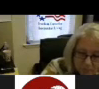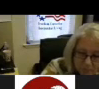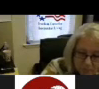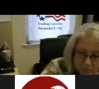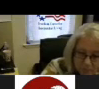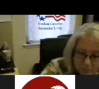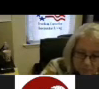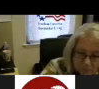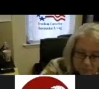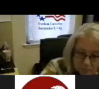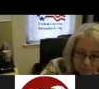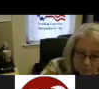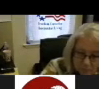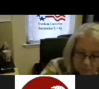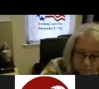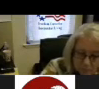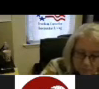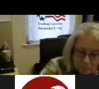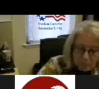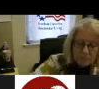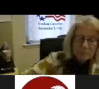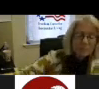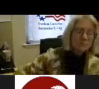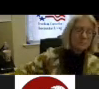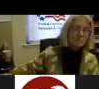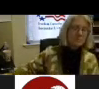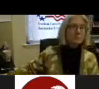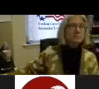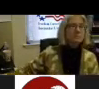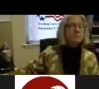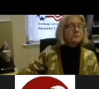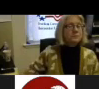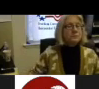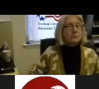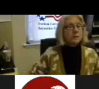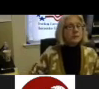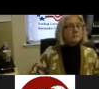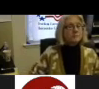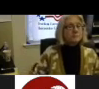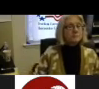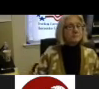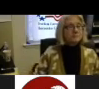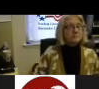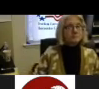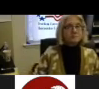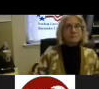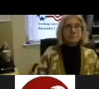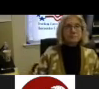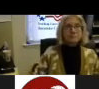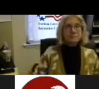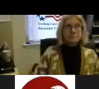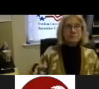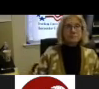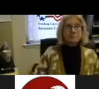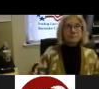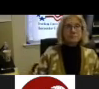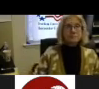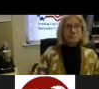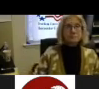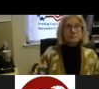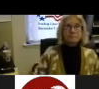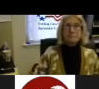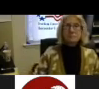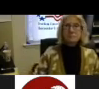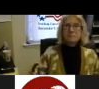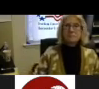are a positive person and you're able to identify your close contacts, say they have the app, they might get an exposure